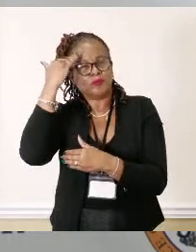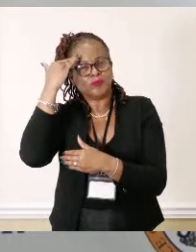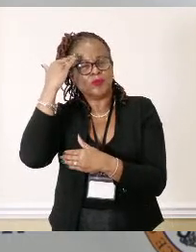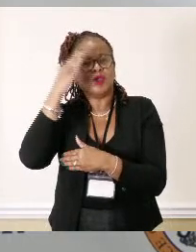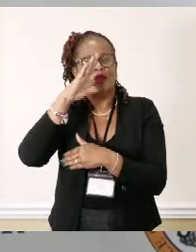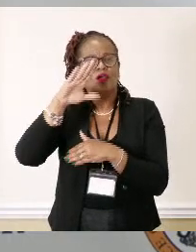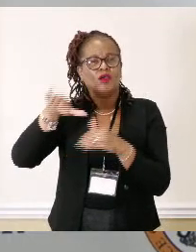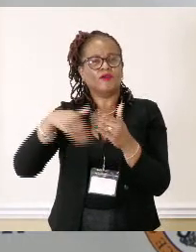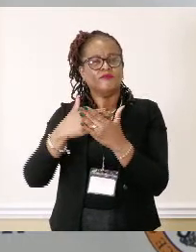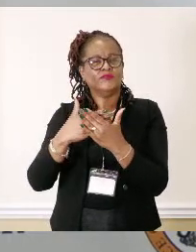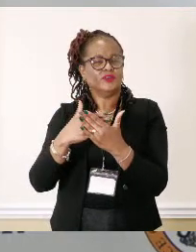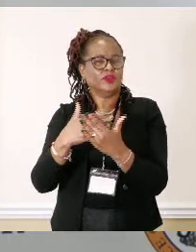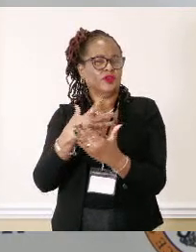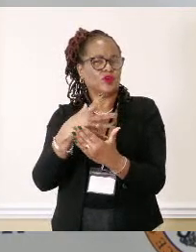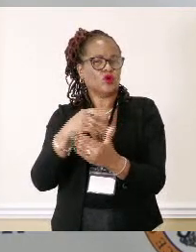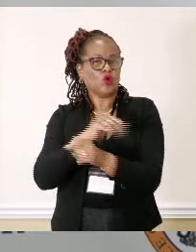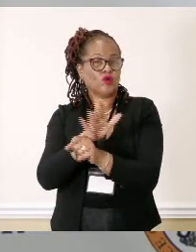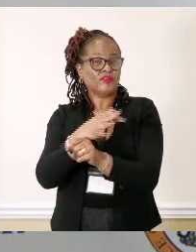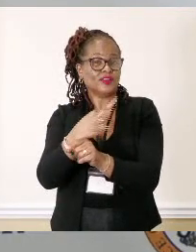the COVID-19 vaccine.